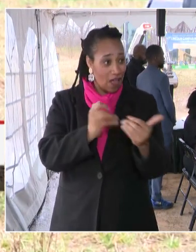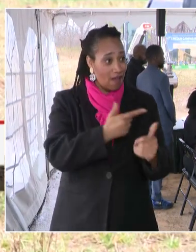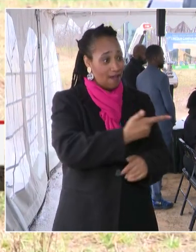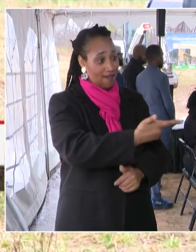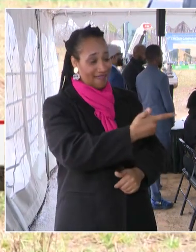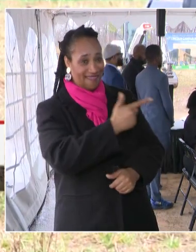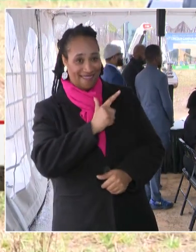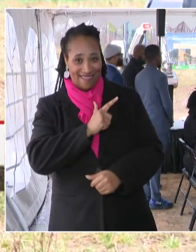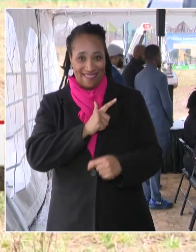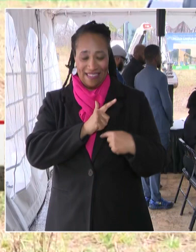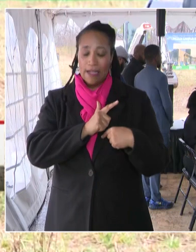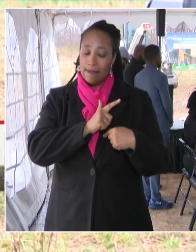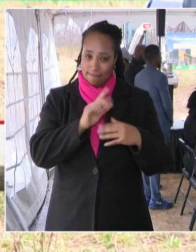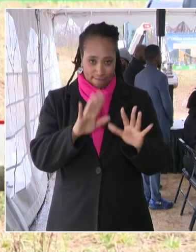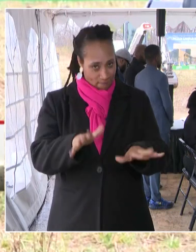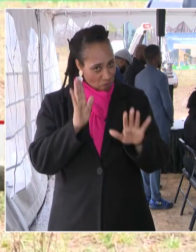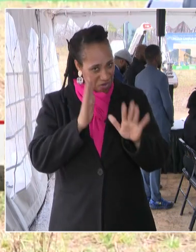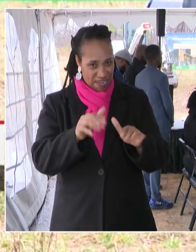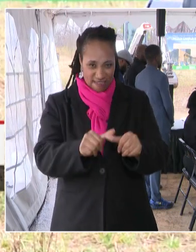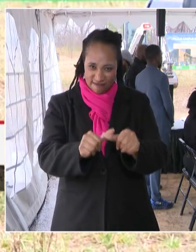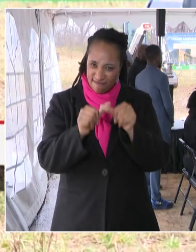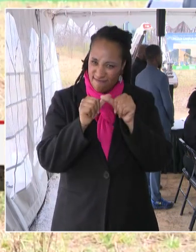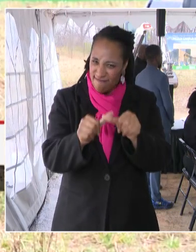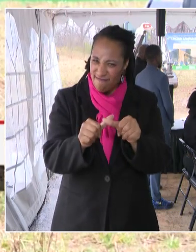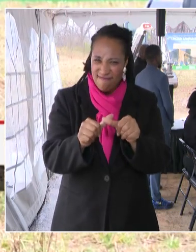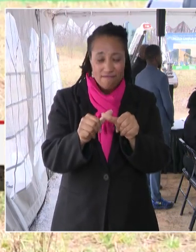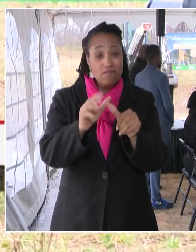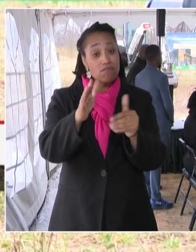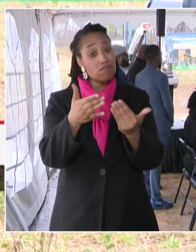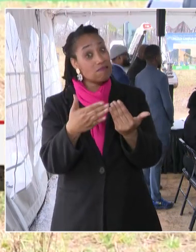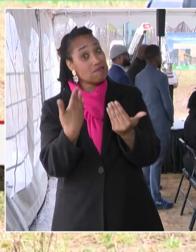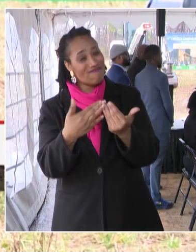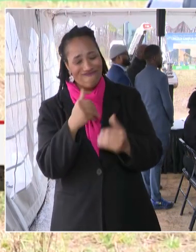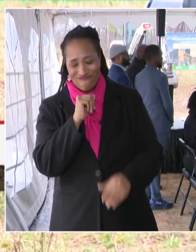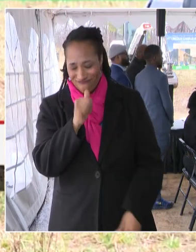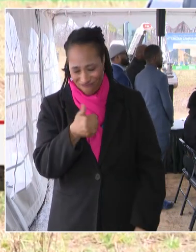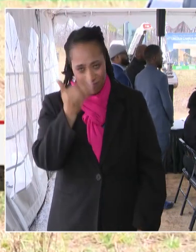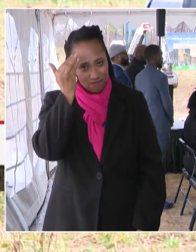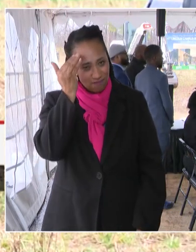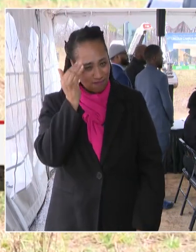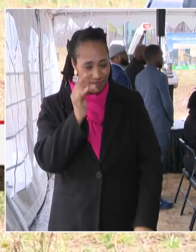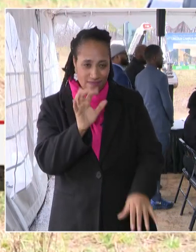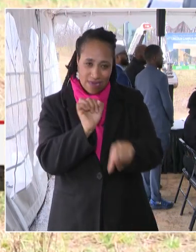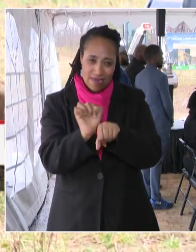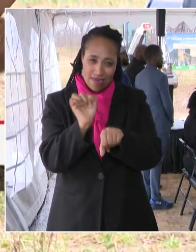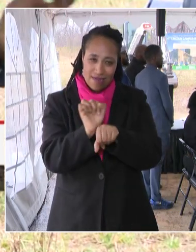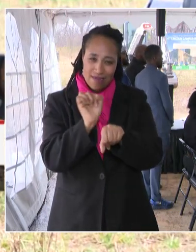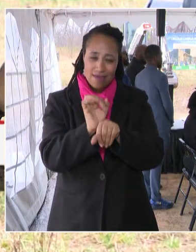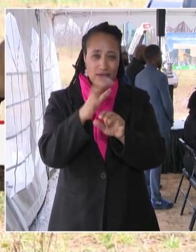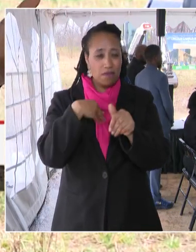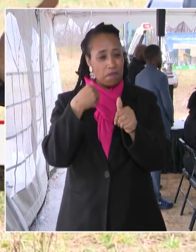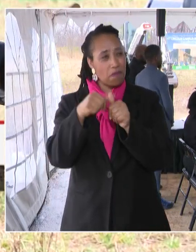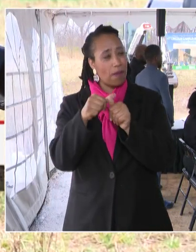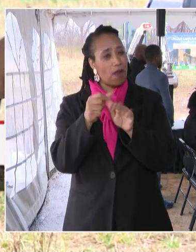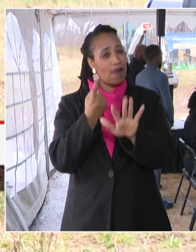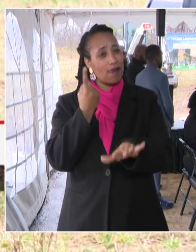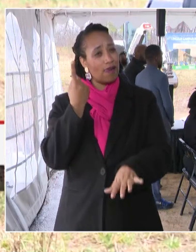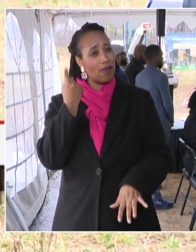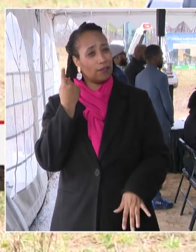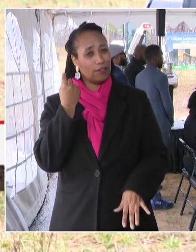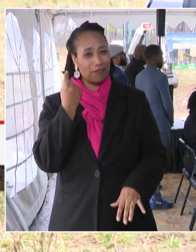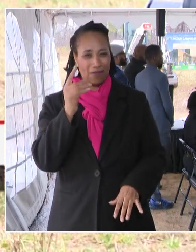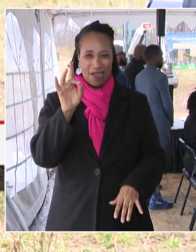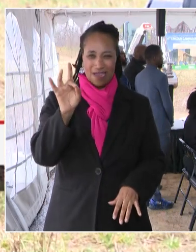one of the things I recall is last year there was about a Director, $8 million deficit because costs have shifted from